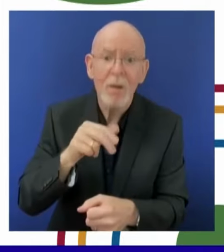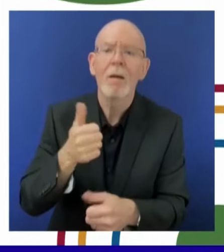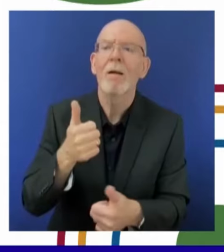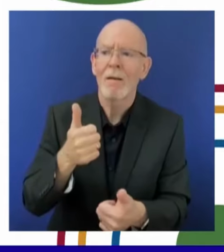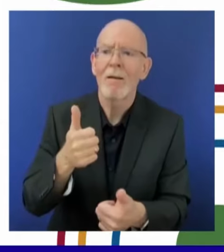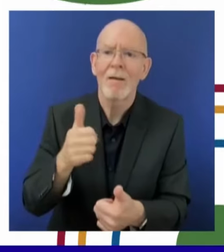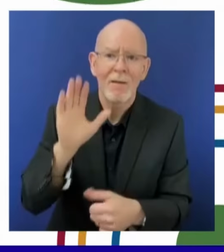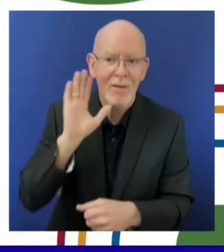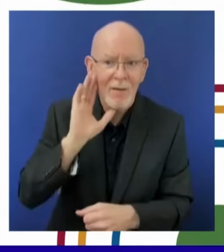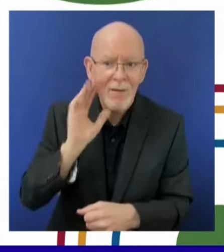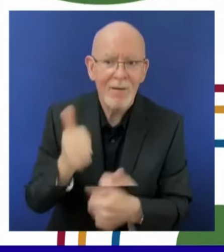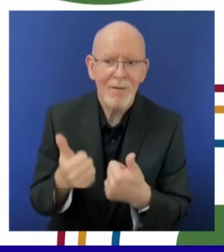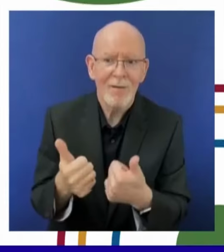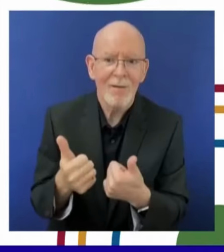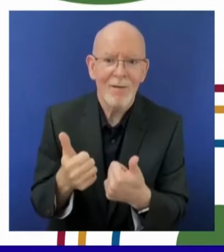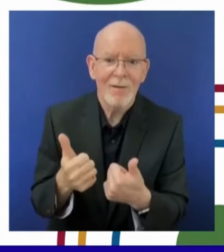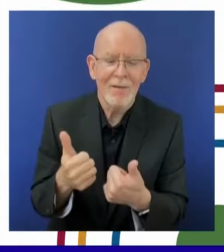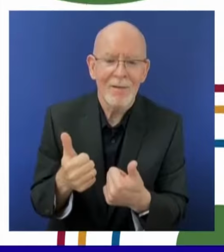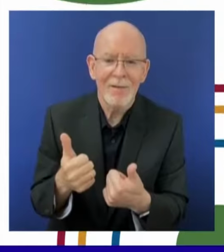Okay, I'm going to speak in Chinese. Okay.